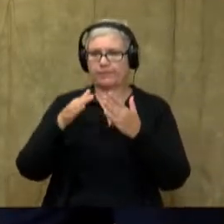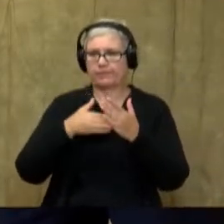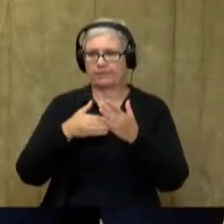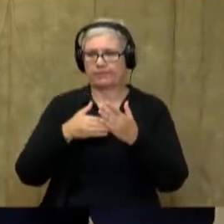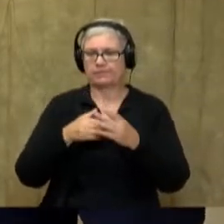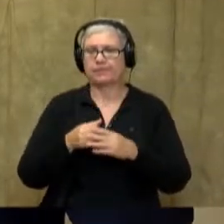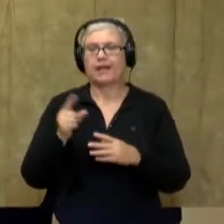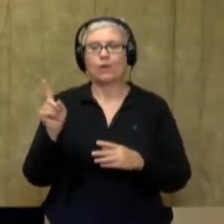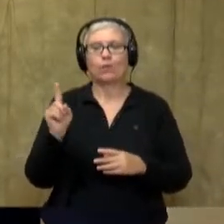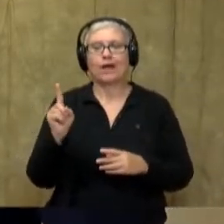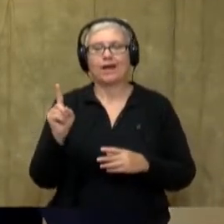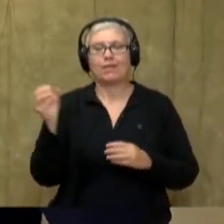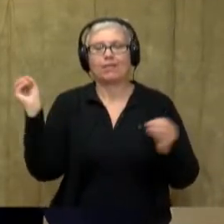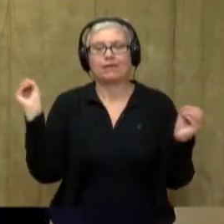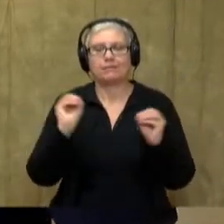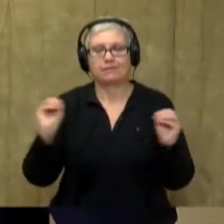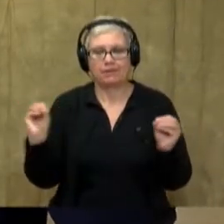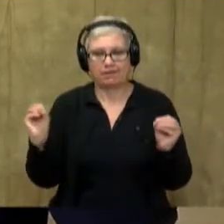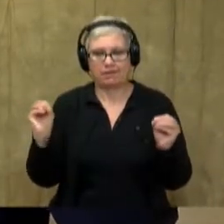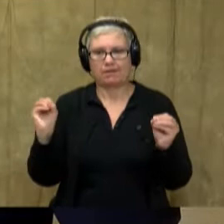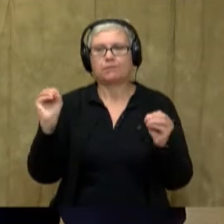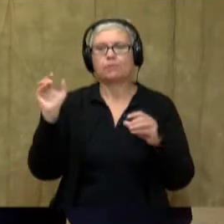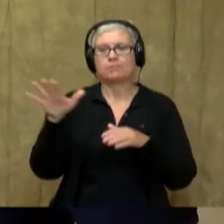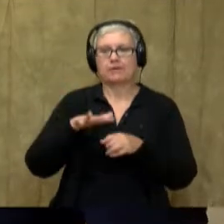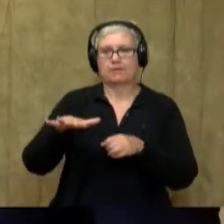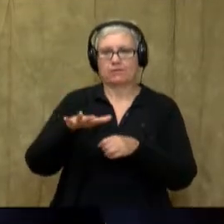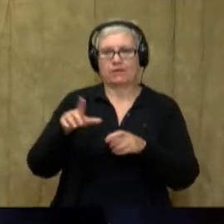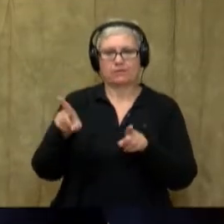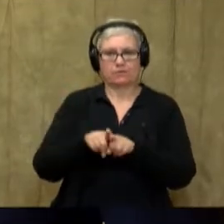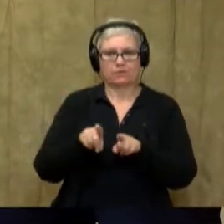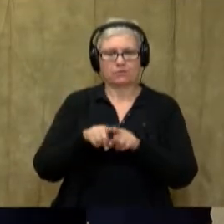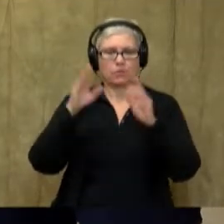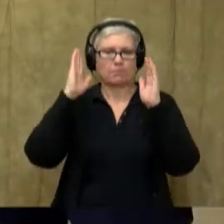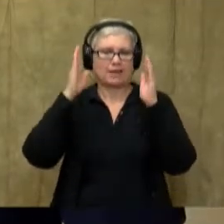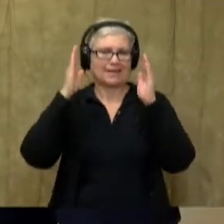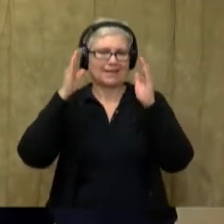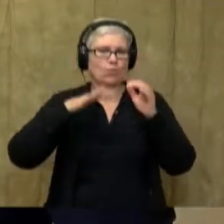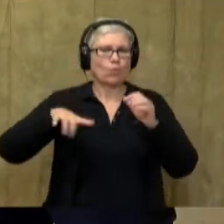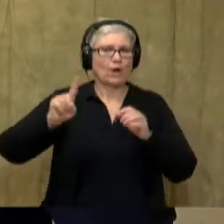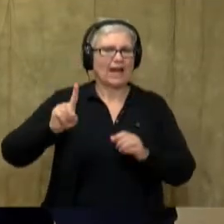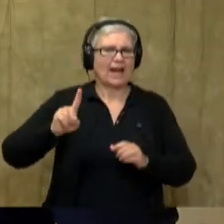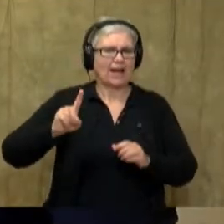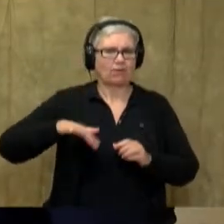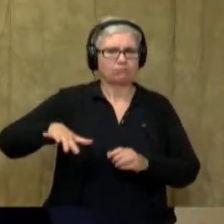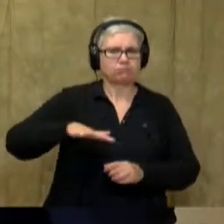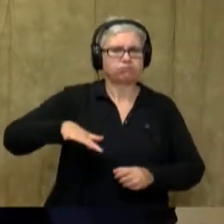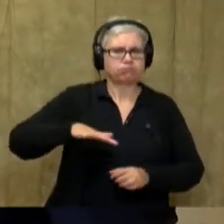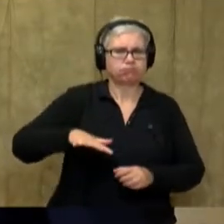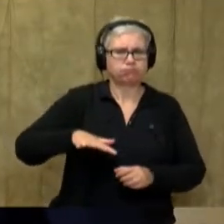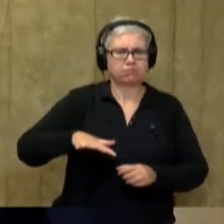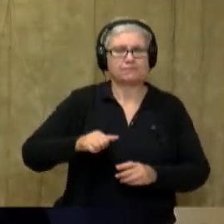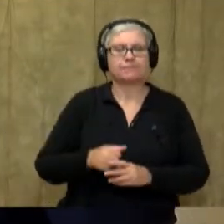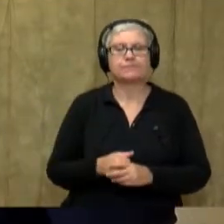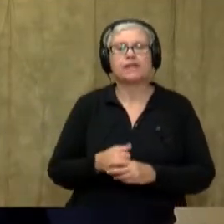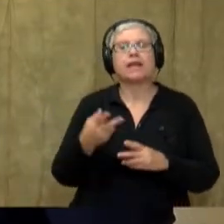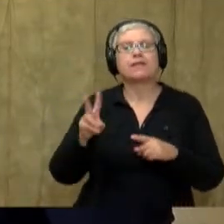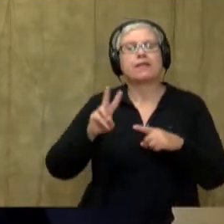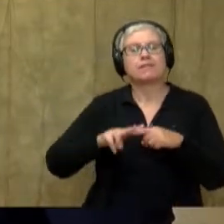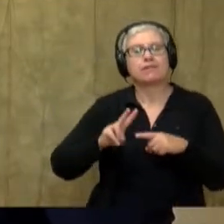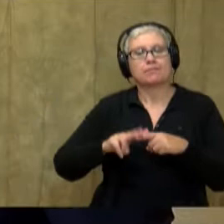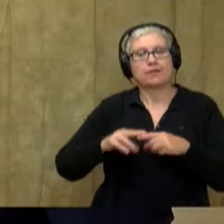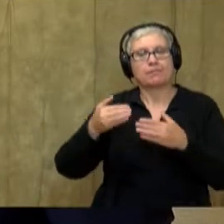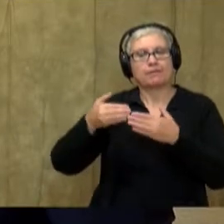are located in our larger cube. So I really want you paying attention to the location and thinking about some of the vocabulary that we